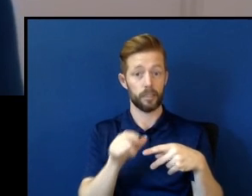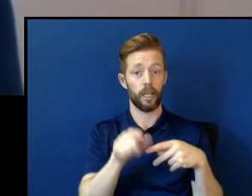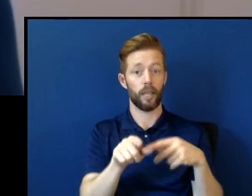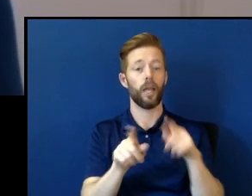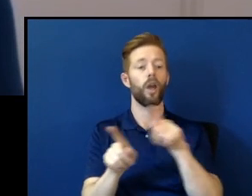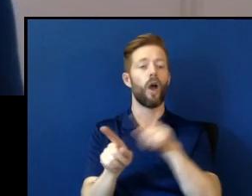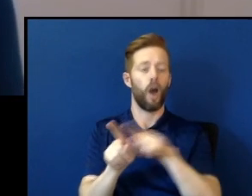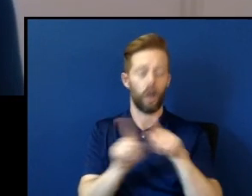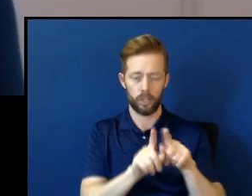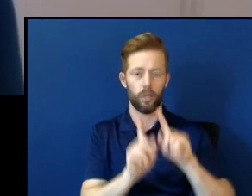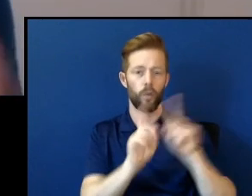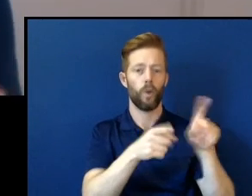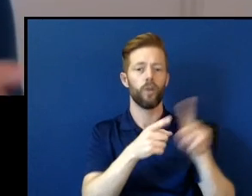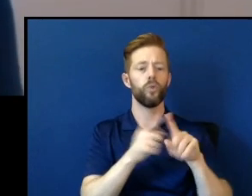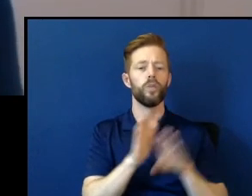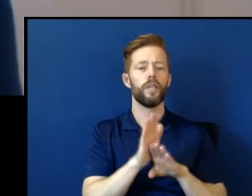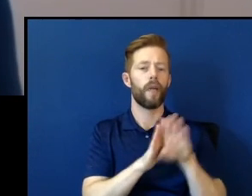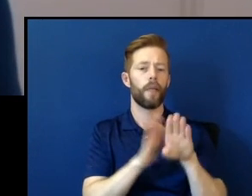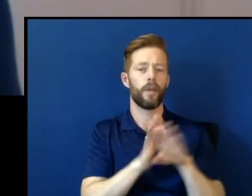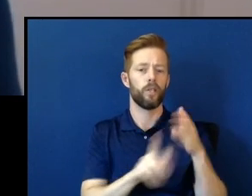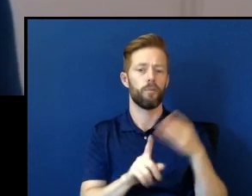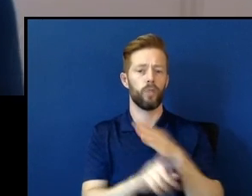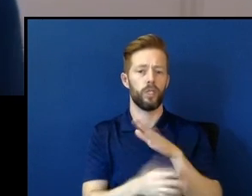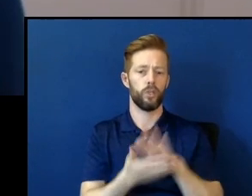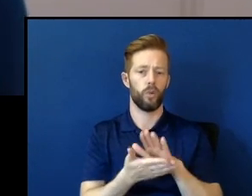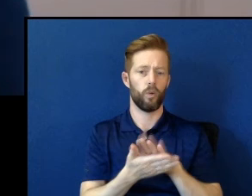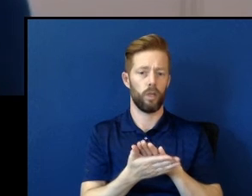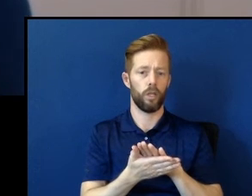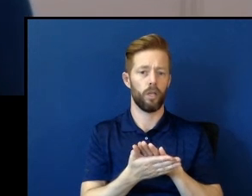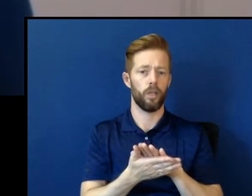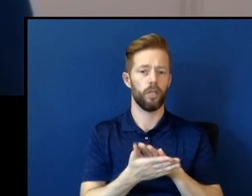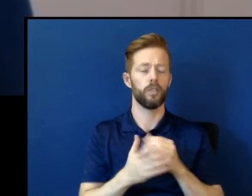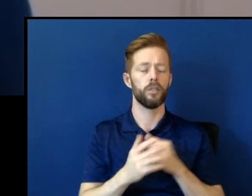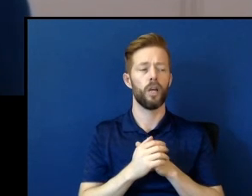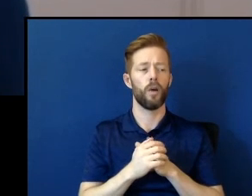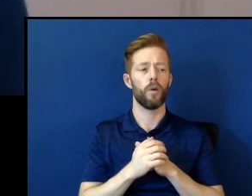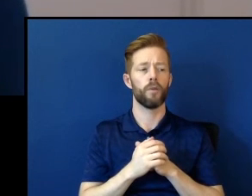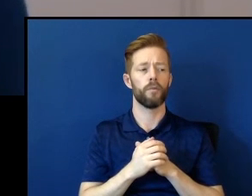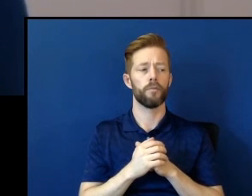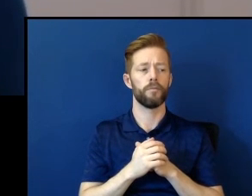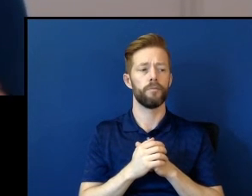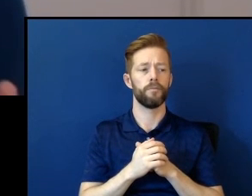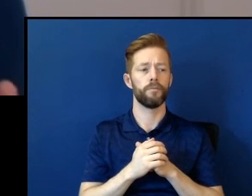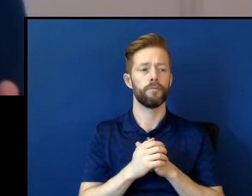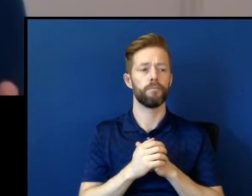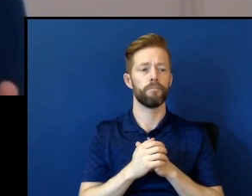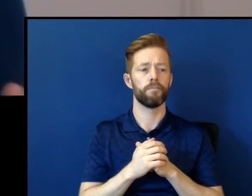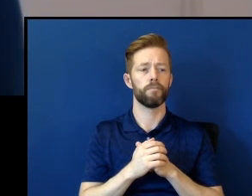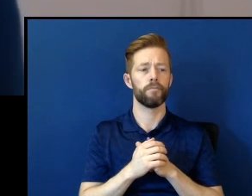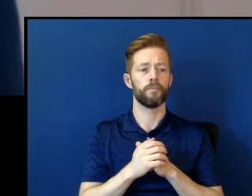also attended a developmental preschool. And so the challenge was